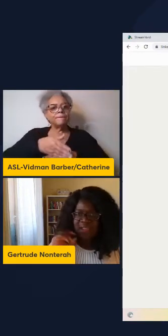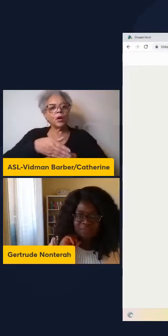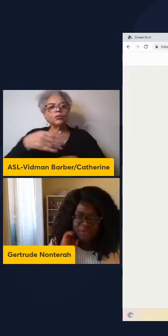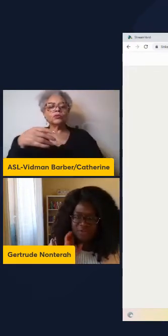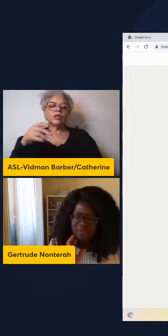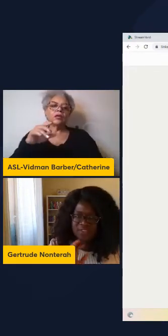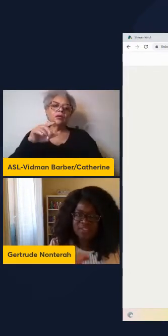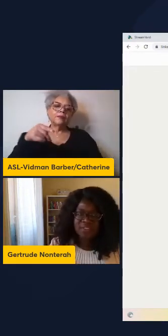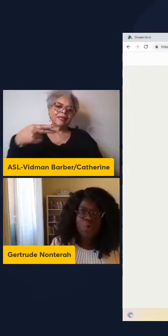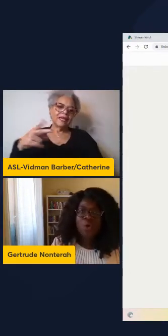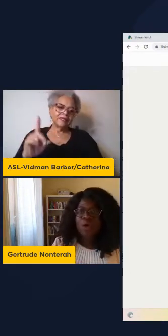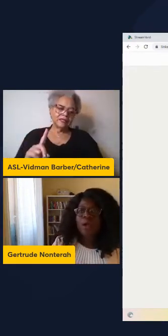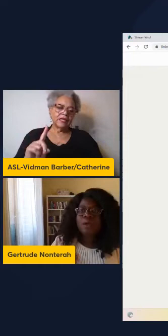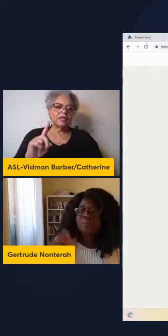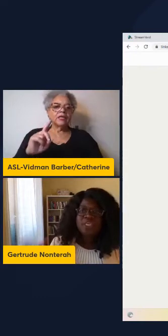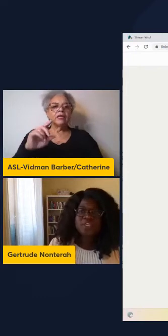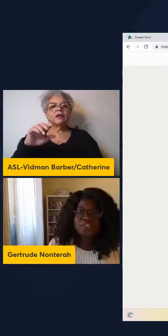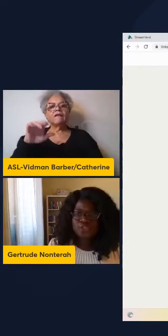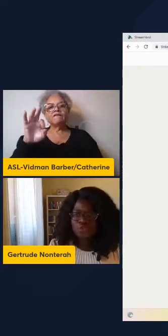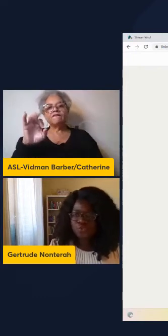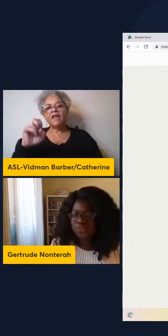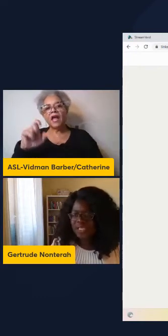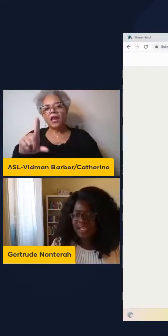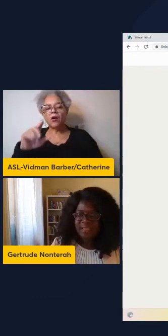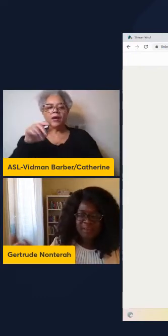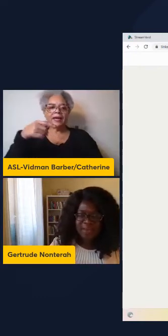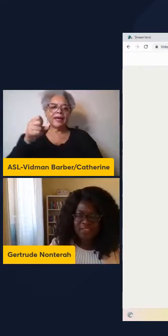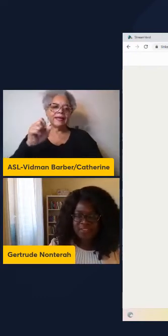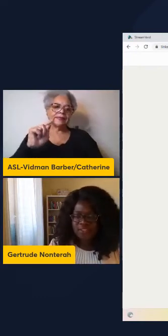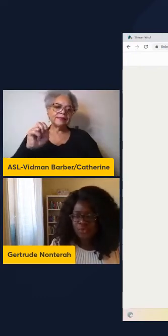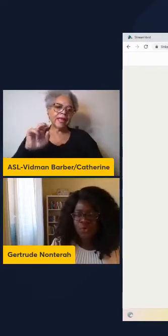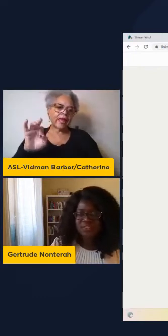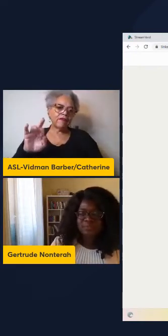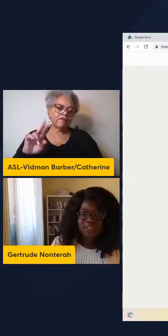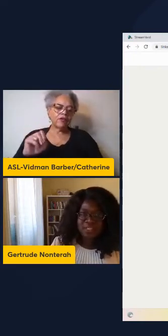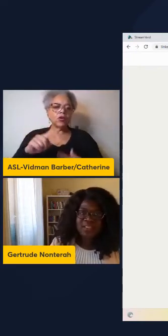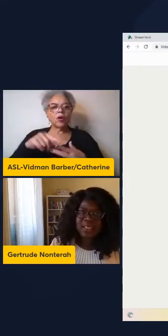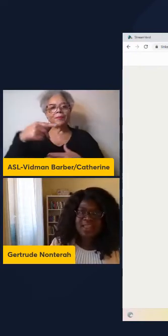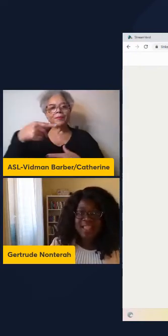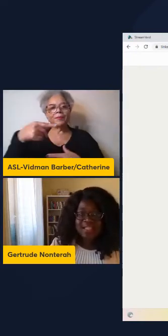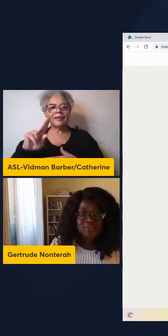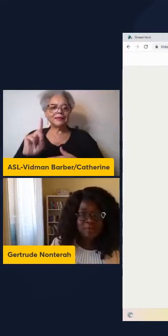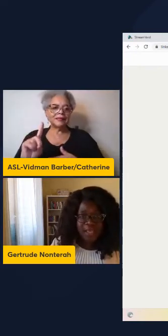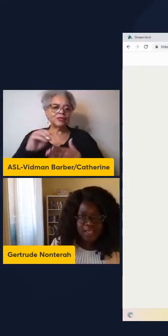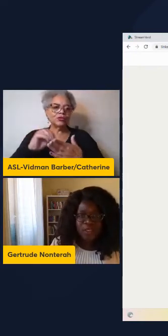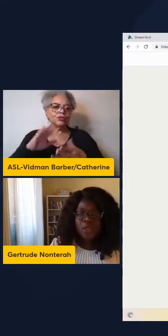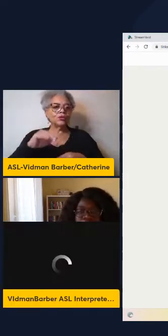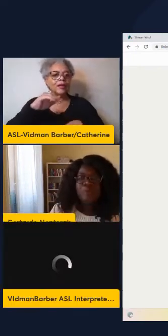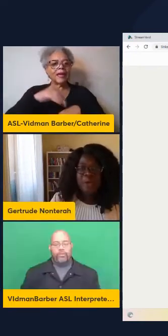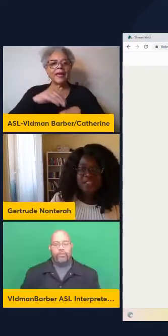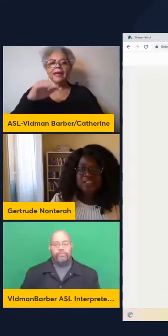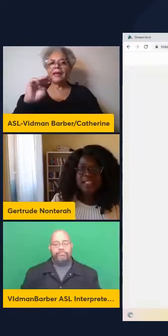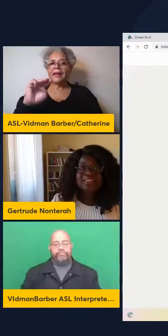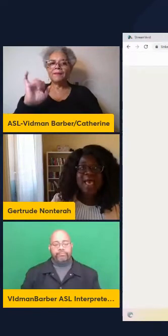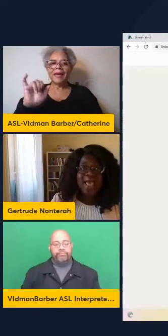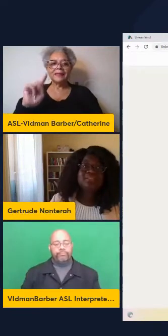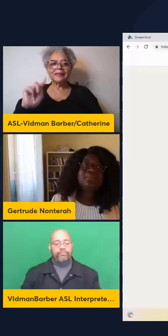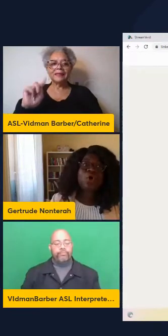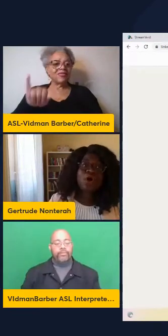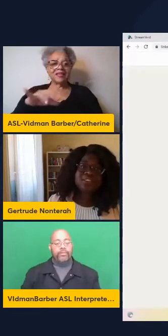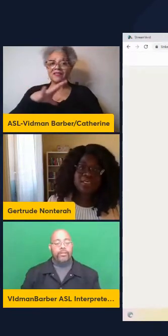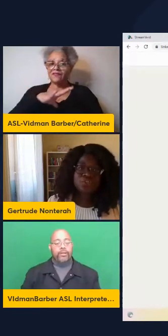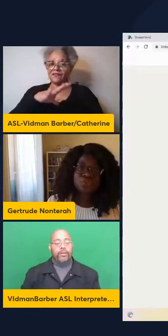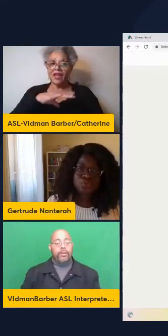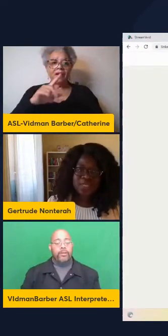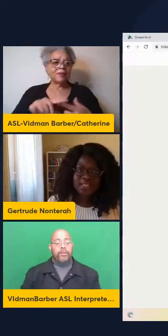at Stanford University or PhD student at MIT or something like that, and that's fine. But let's add